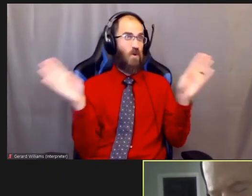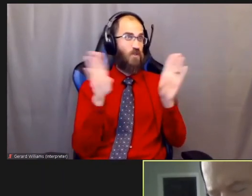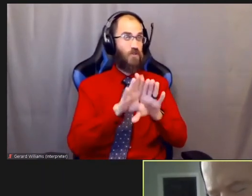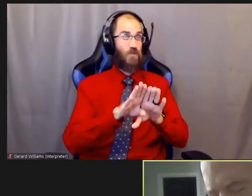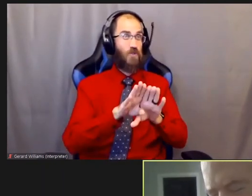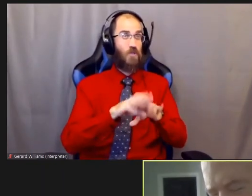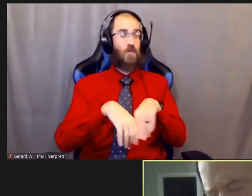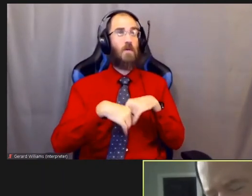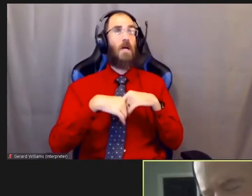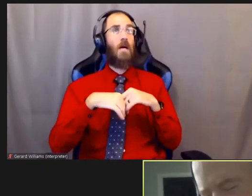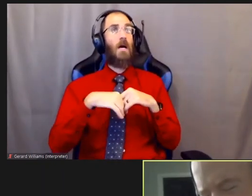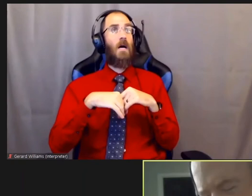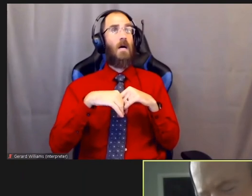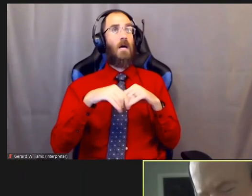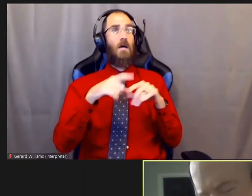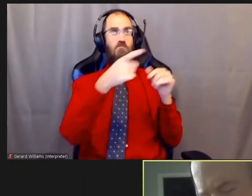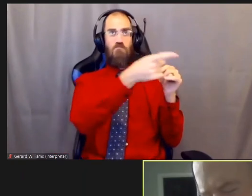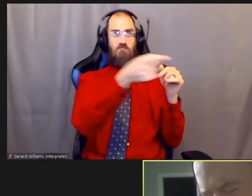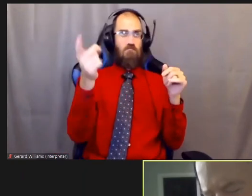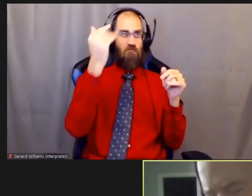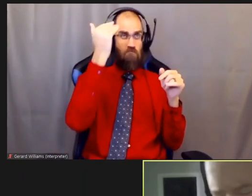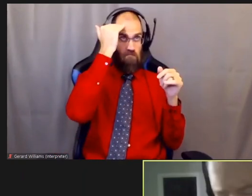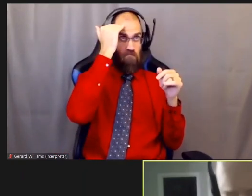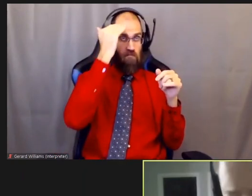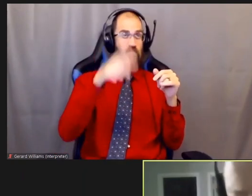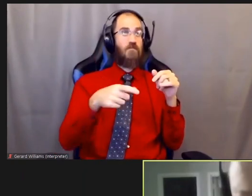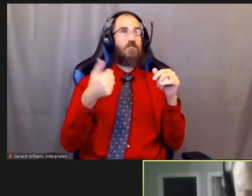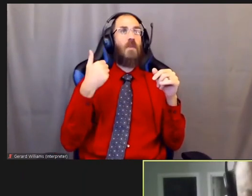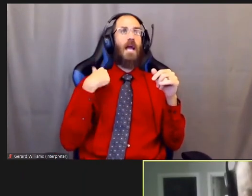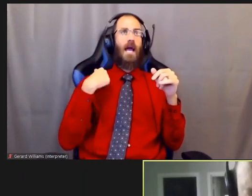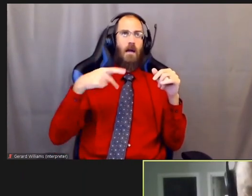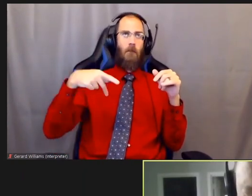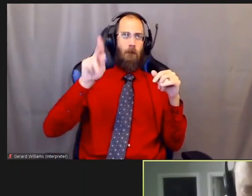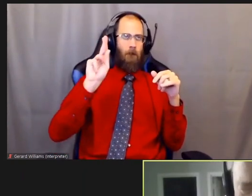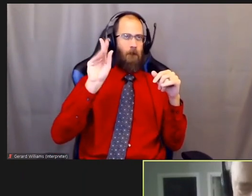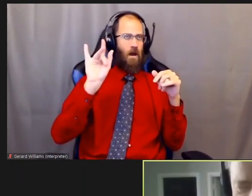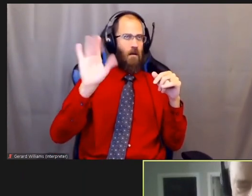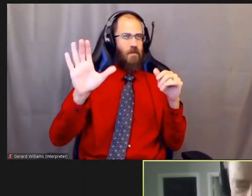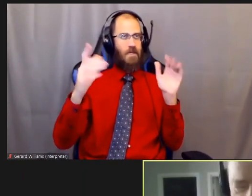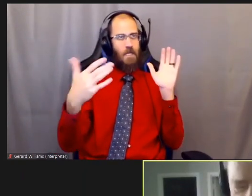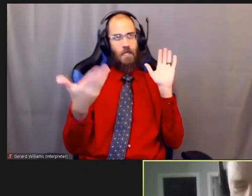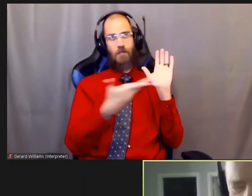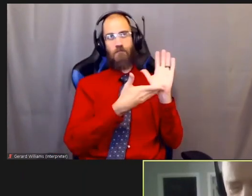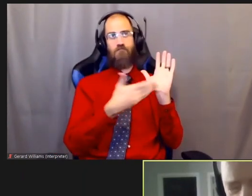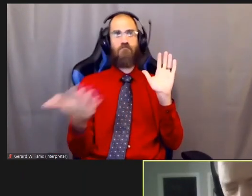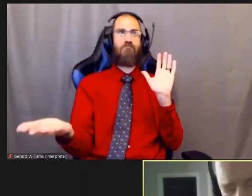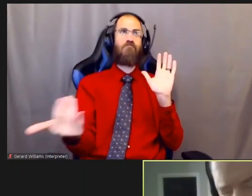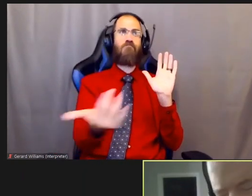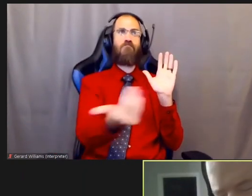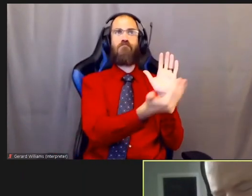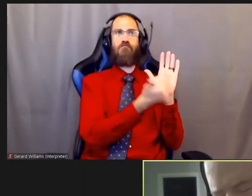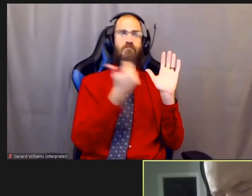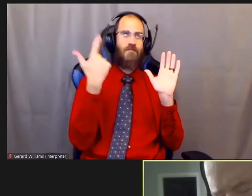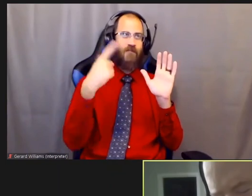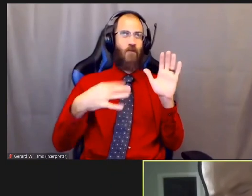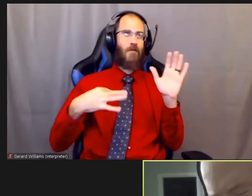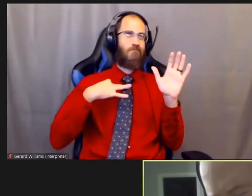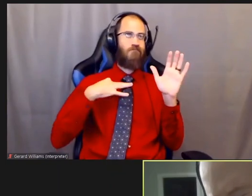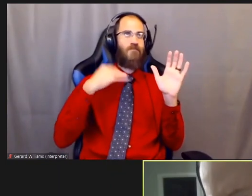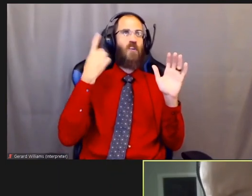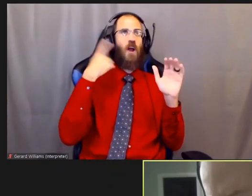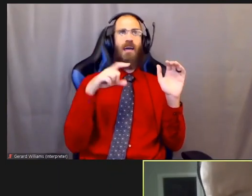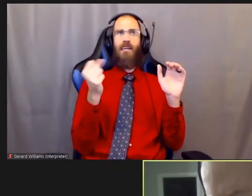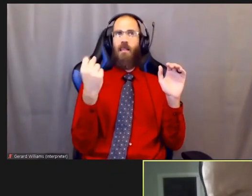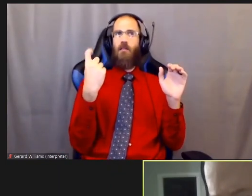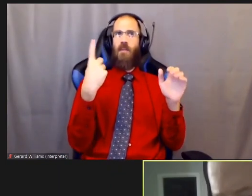As you know, we had a public solicitation for the 11th term of this